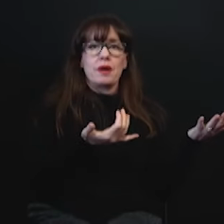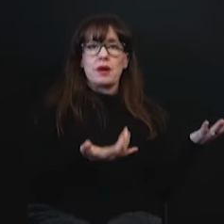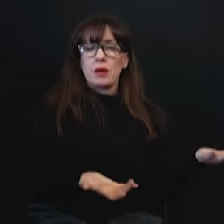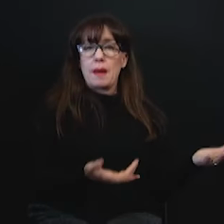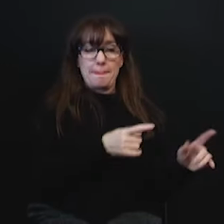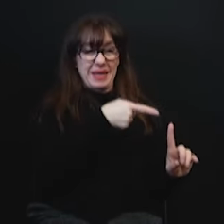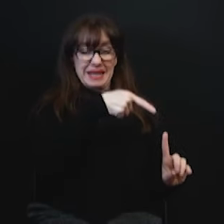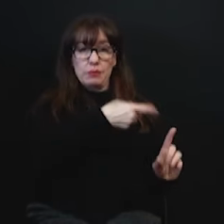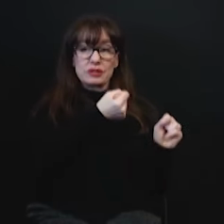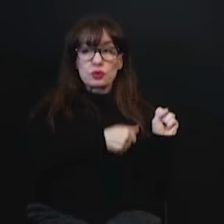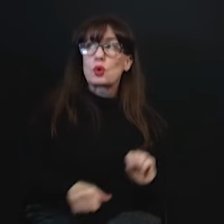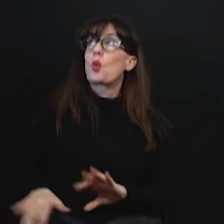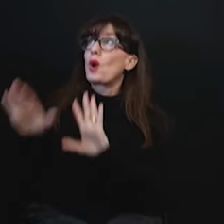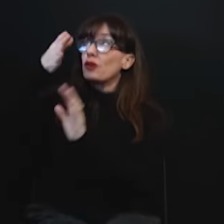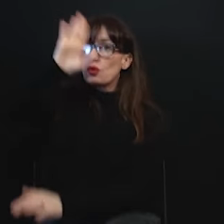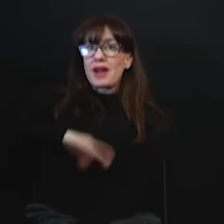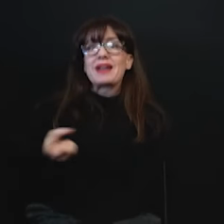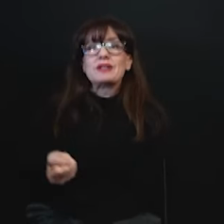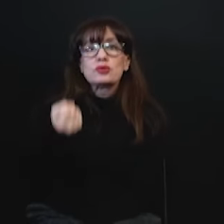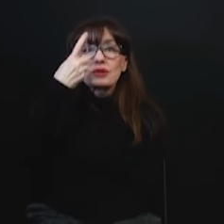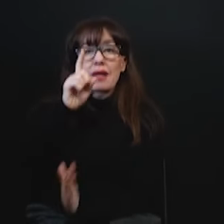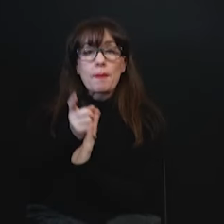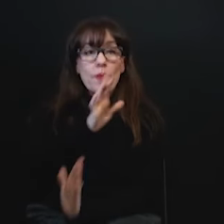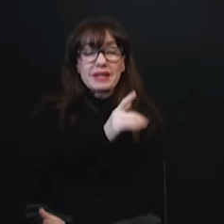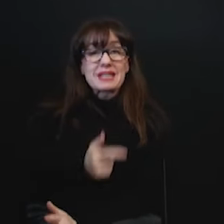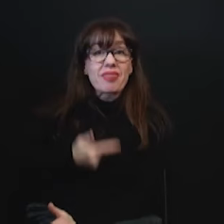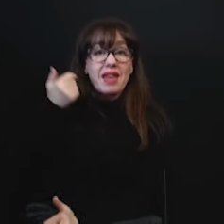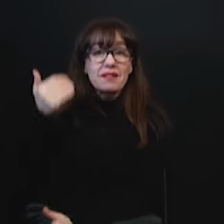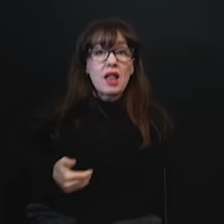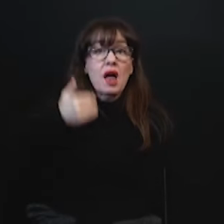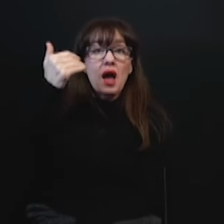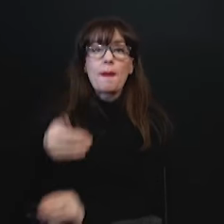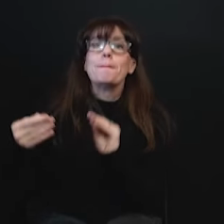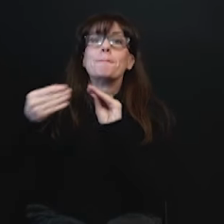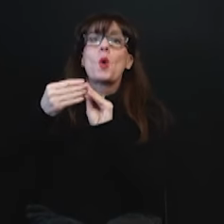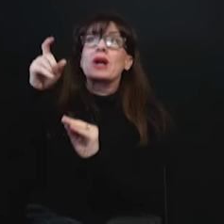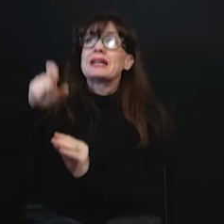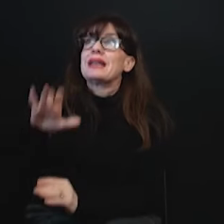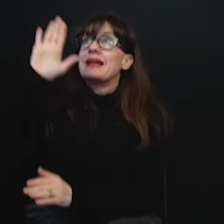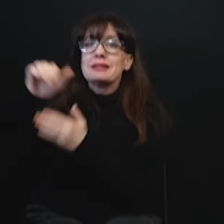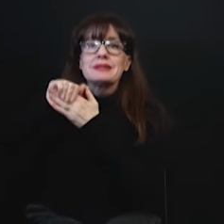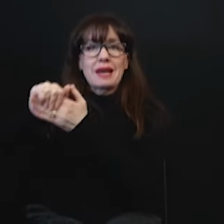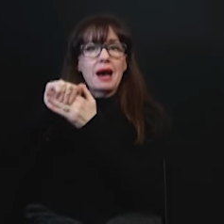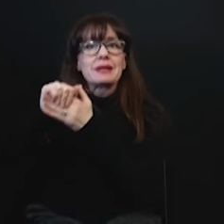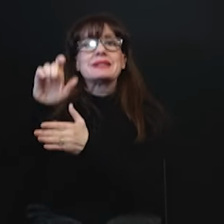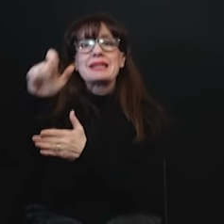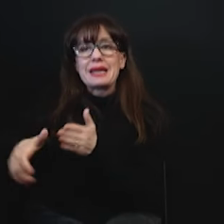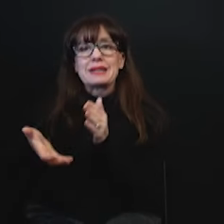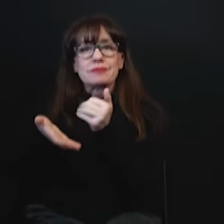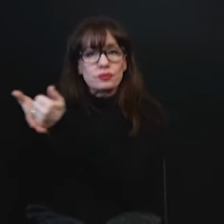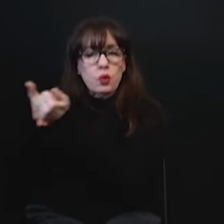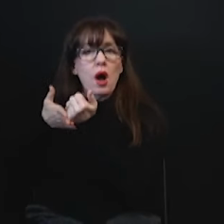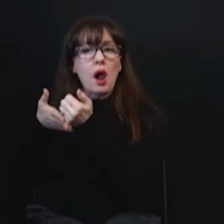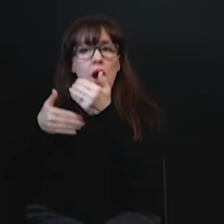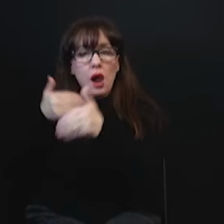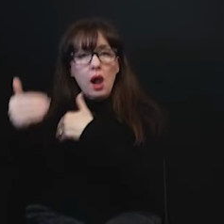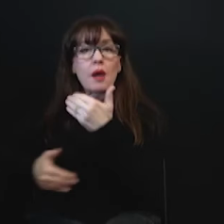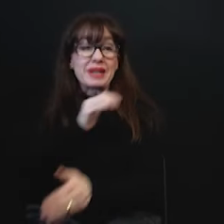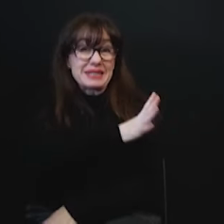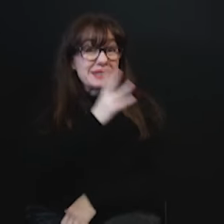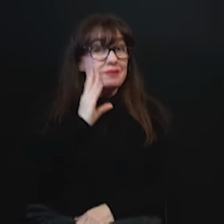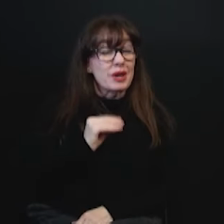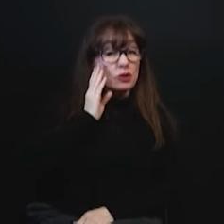But he was surrendered to God and understood the longer that he lived, the more that he needed God's guidance, the more that he needed his direction. Even when he had enough experience